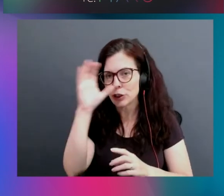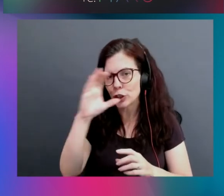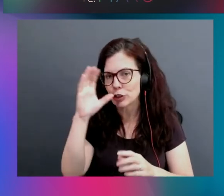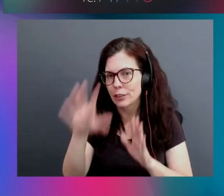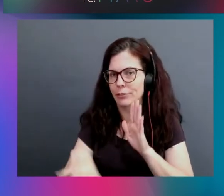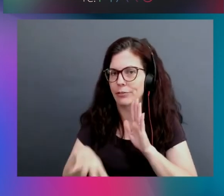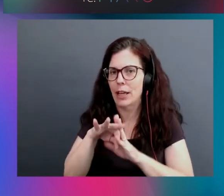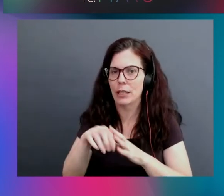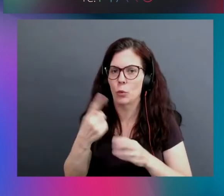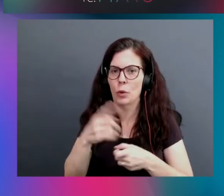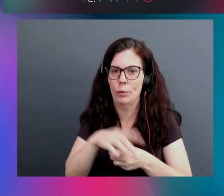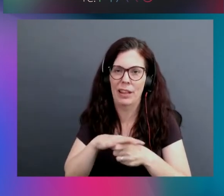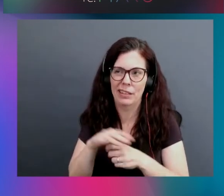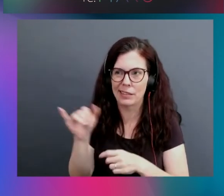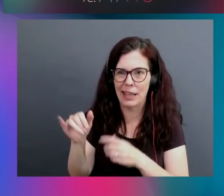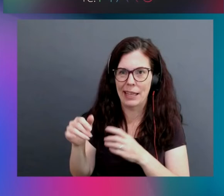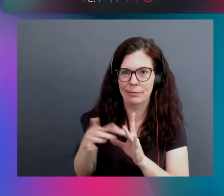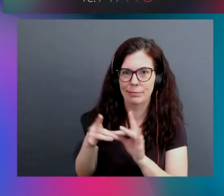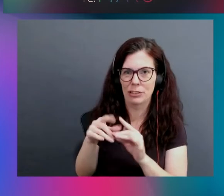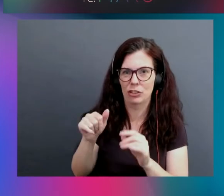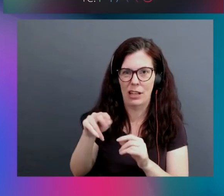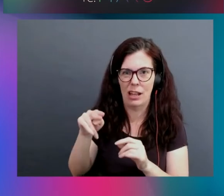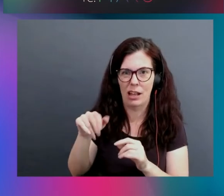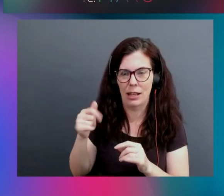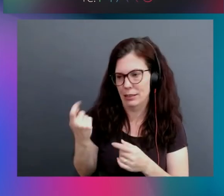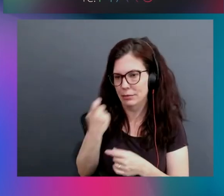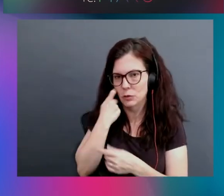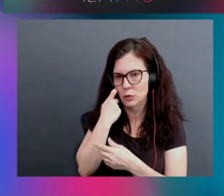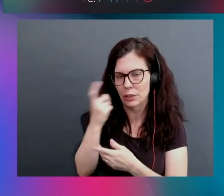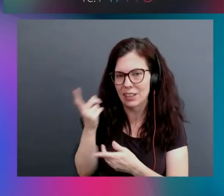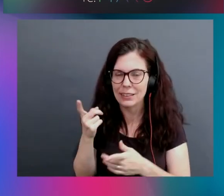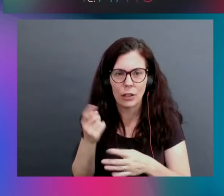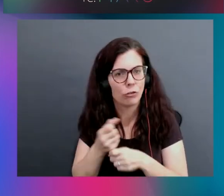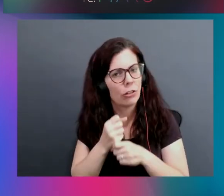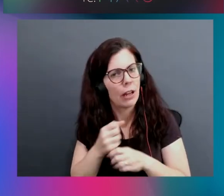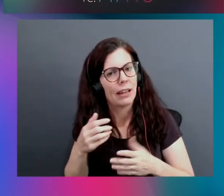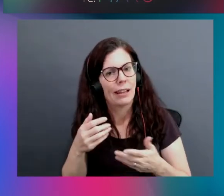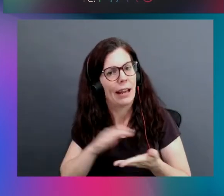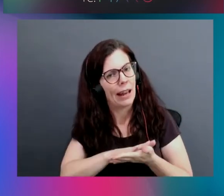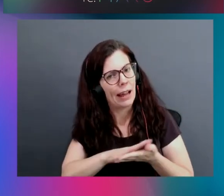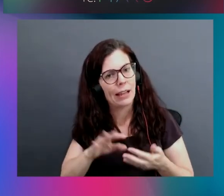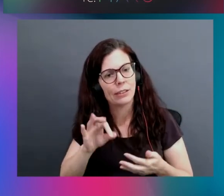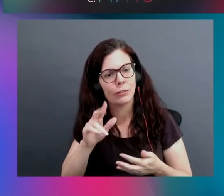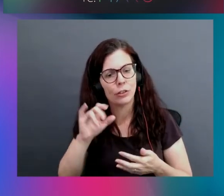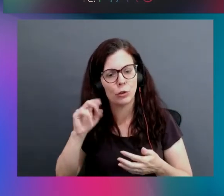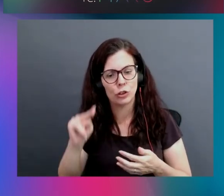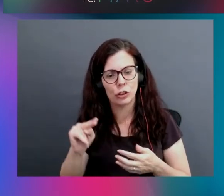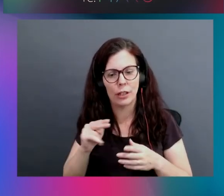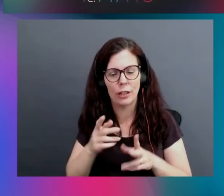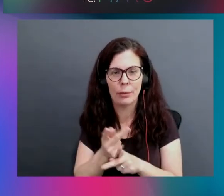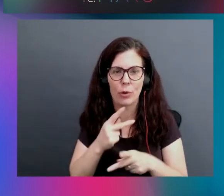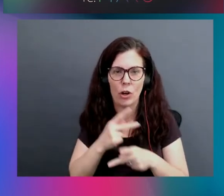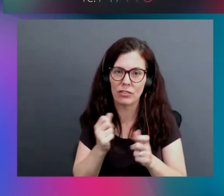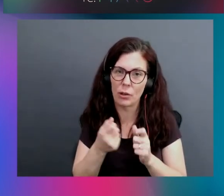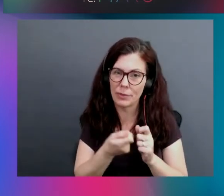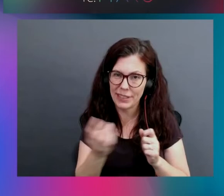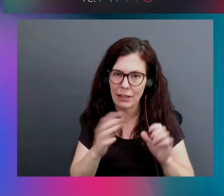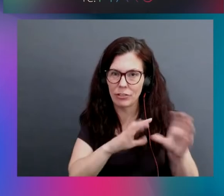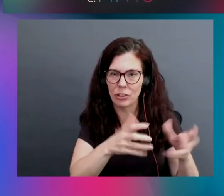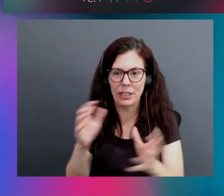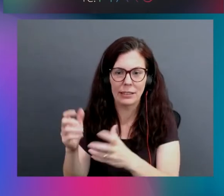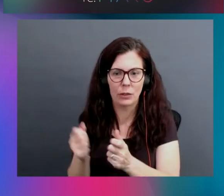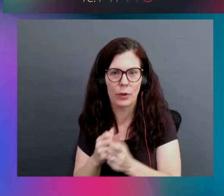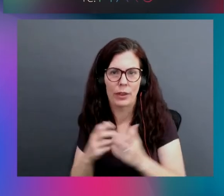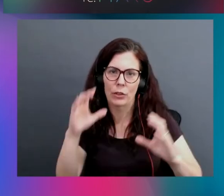mentioned, and easier for you to create a nice fusion product out of several data sets without having to search from multiple places. I